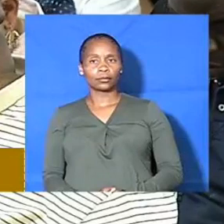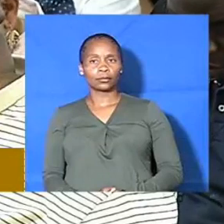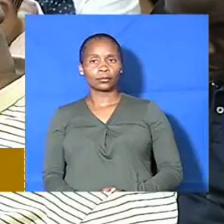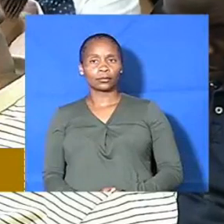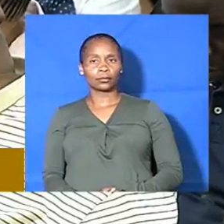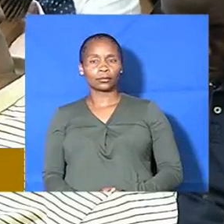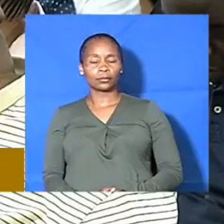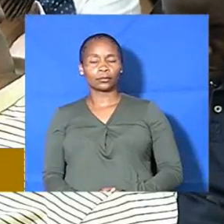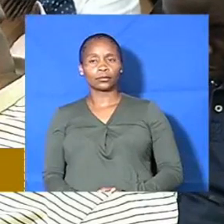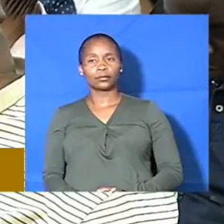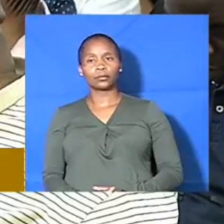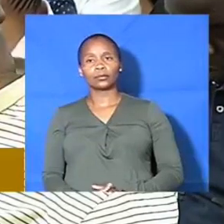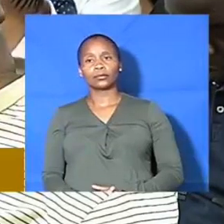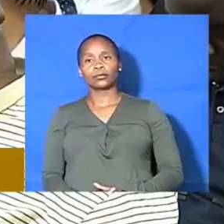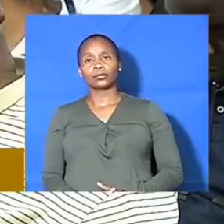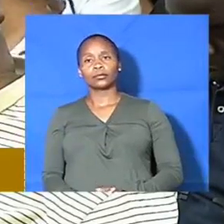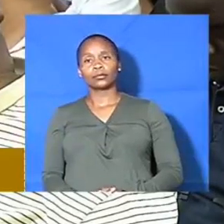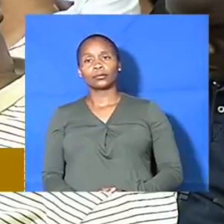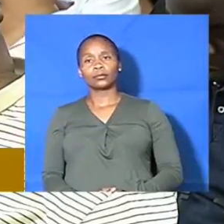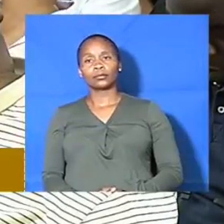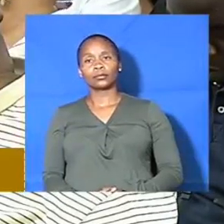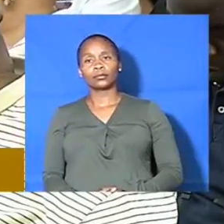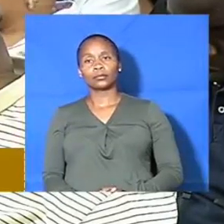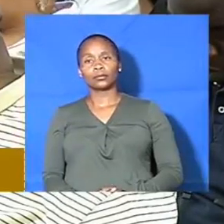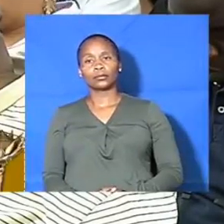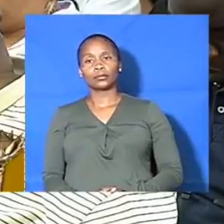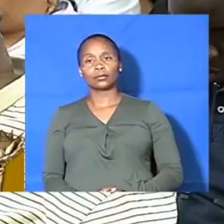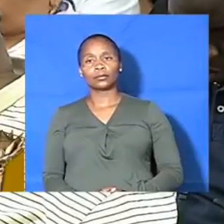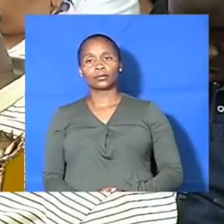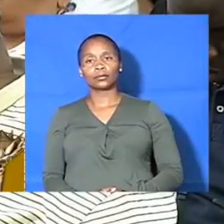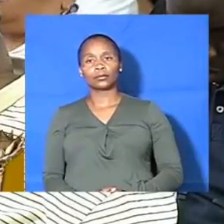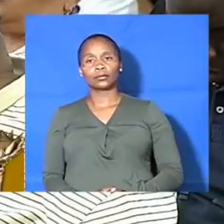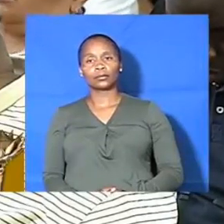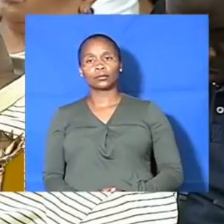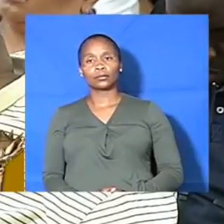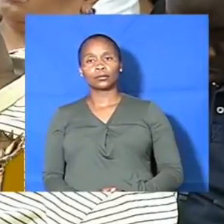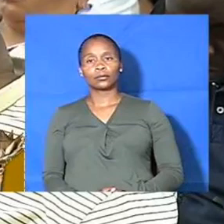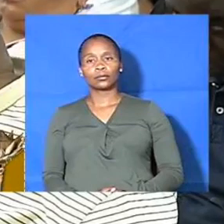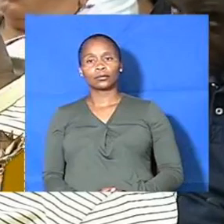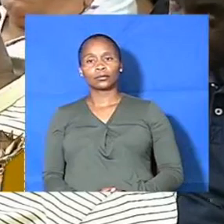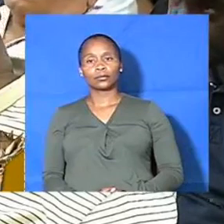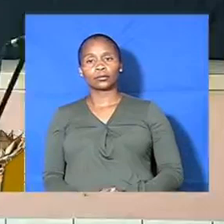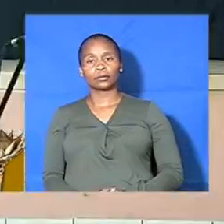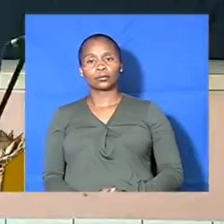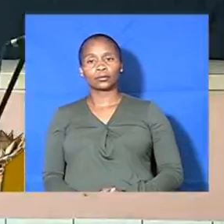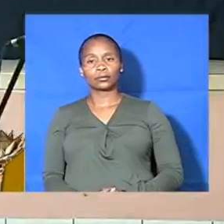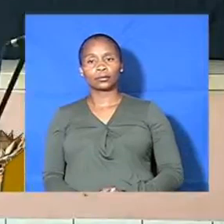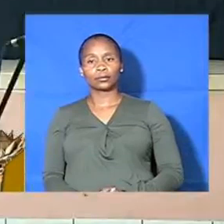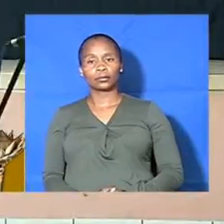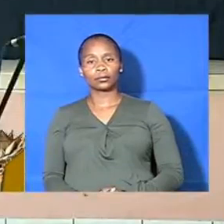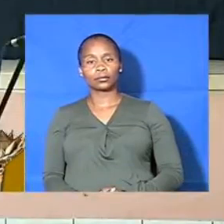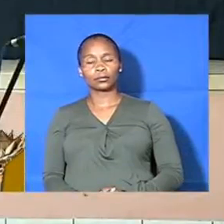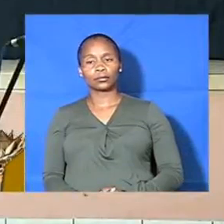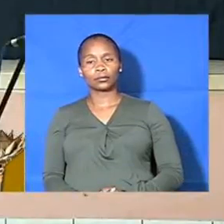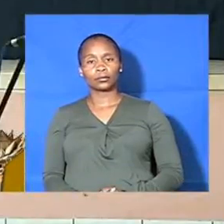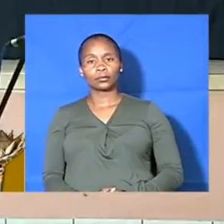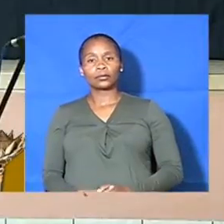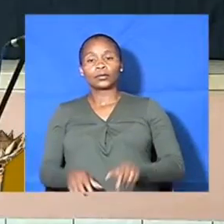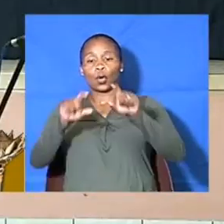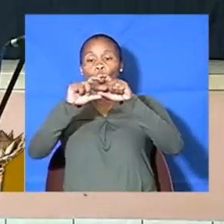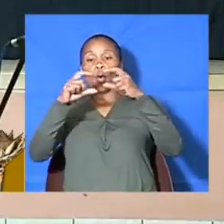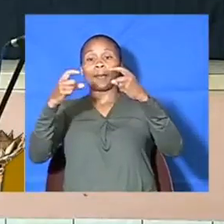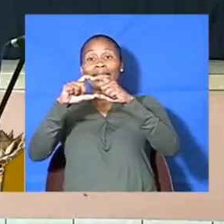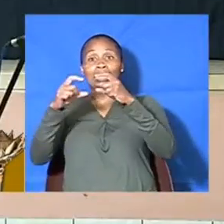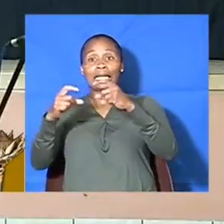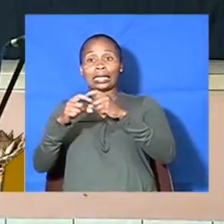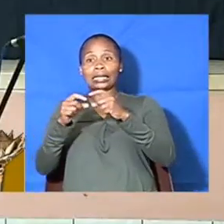batho ka moka ga bona a kere ke lefe motlhala kere gana molenyanye goba batho ba re leng ka mogolong ba registerwe ka moka ga bona re kgone go